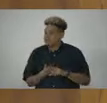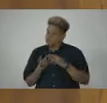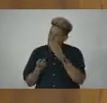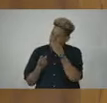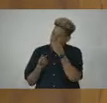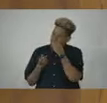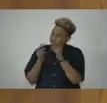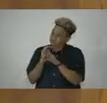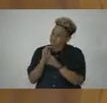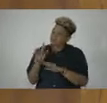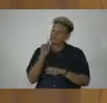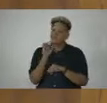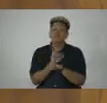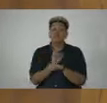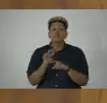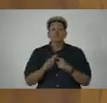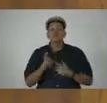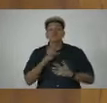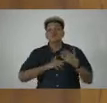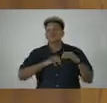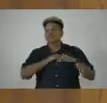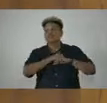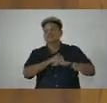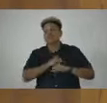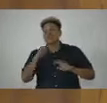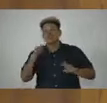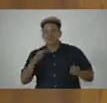the Minister of Labour and Social Security,